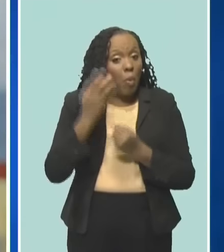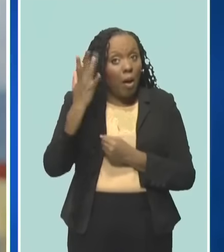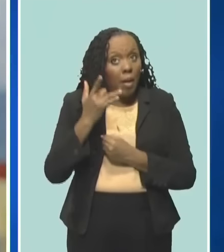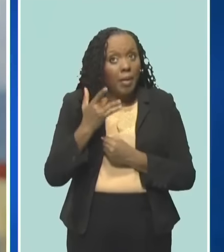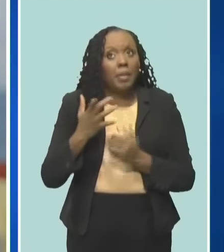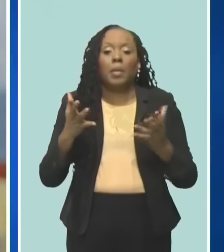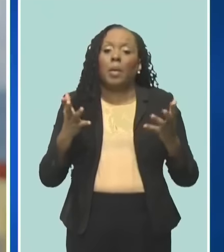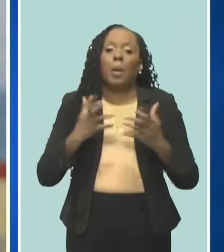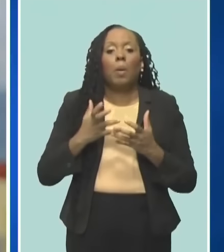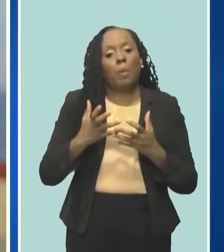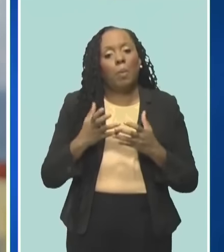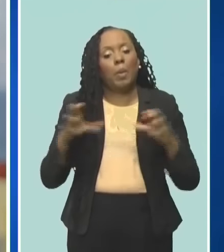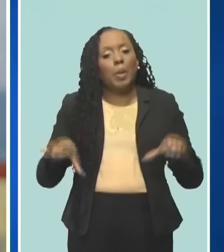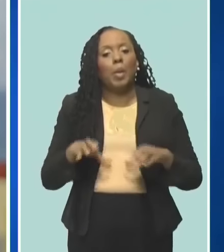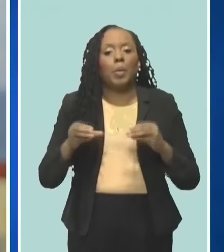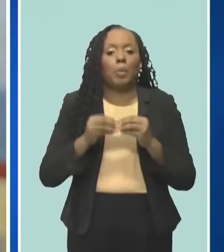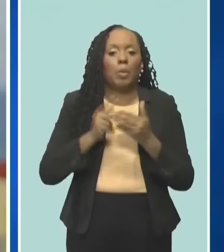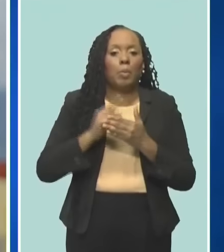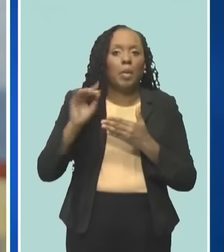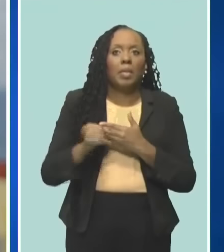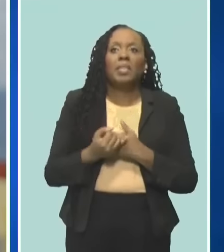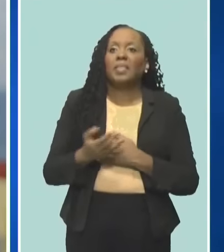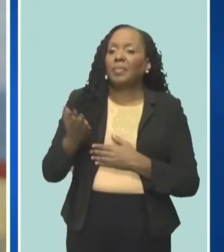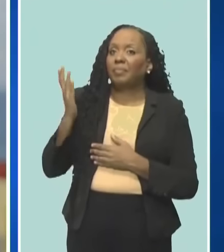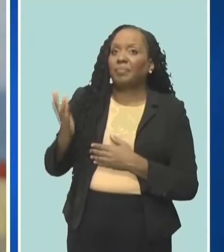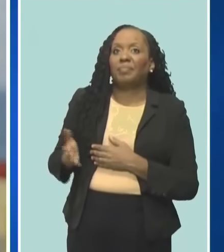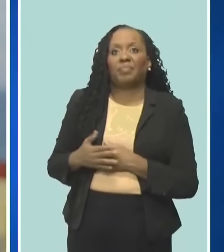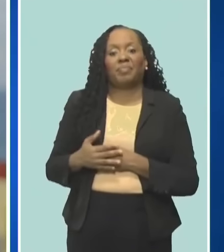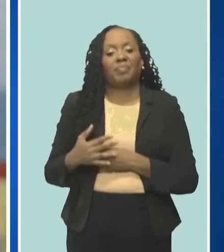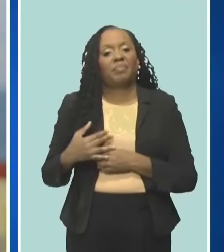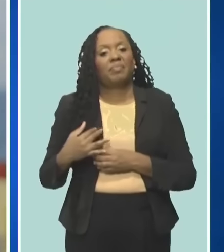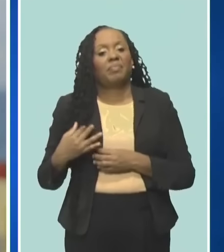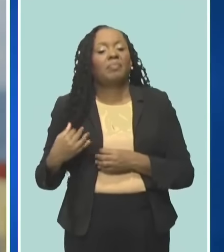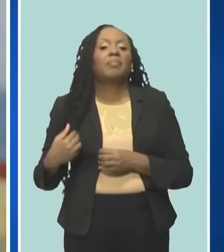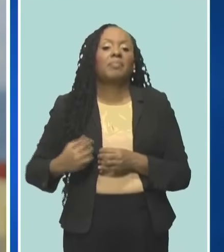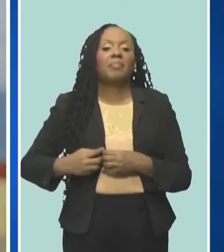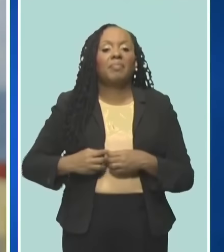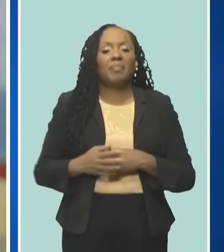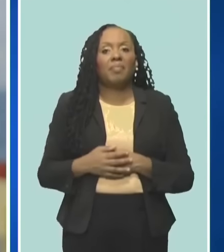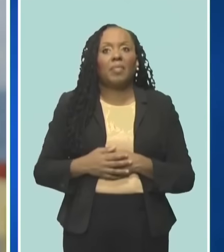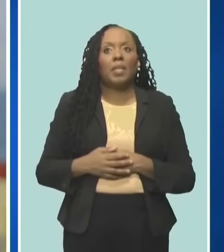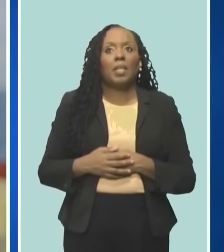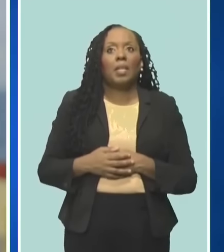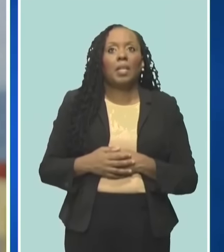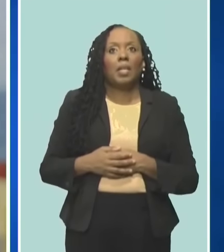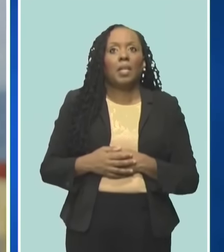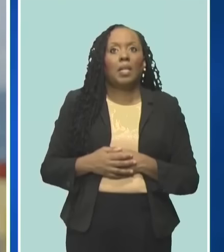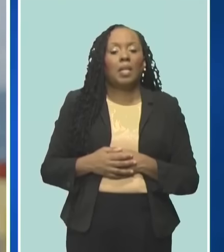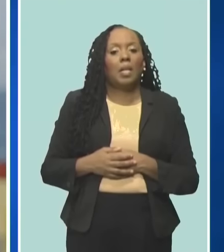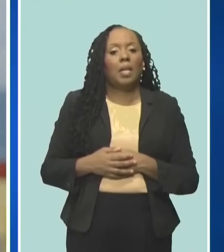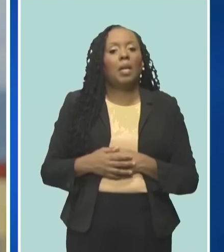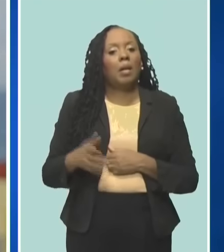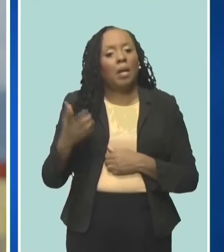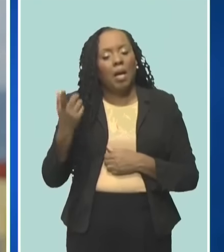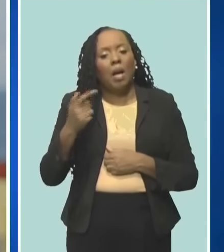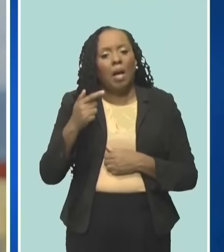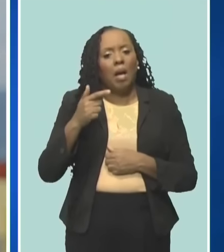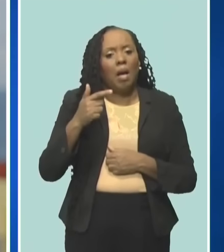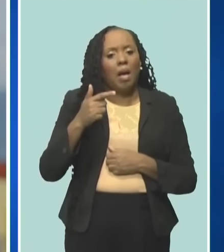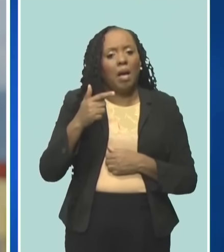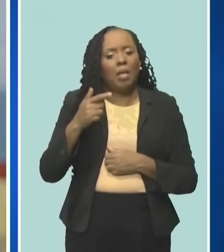at the surfers. You know, you can remember that we had a young man from this district